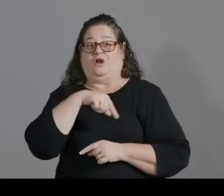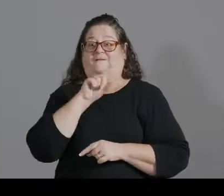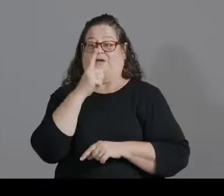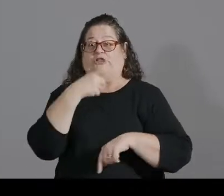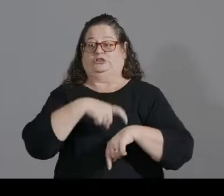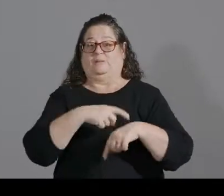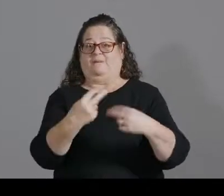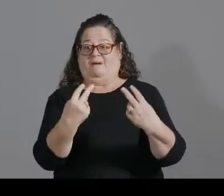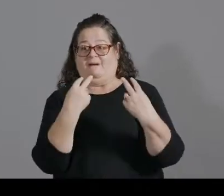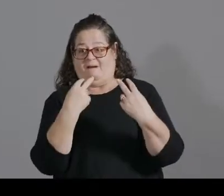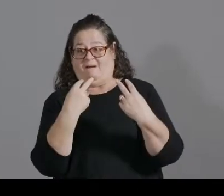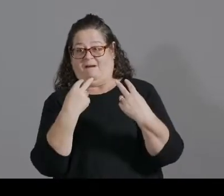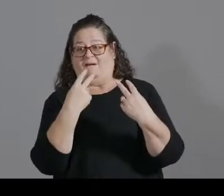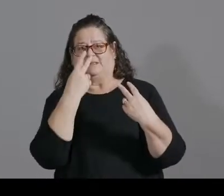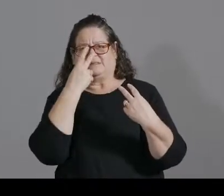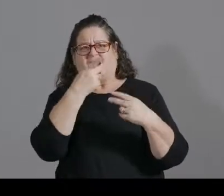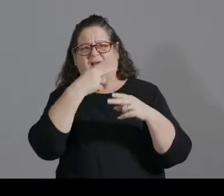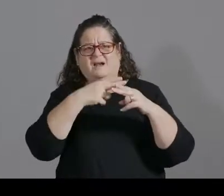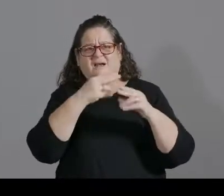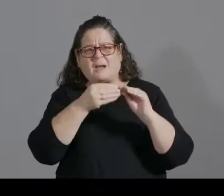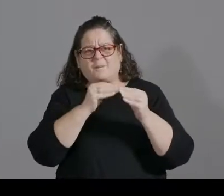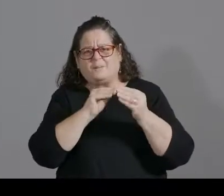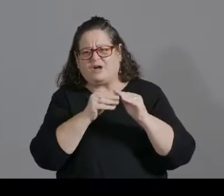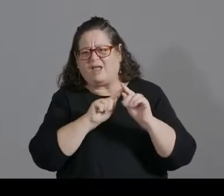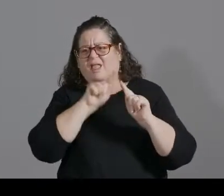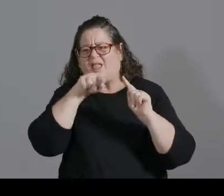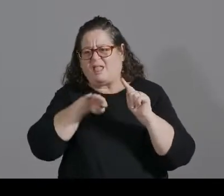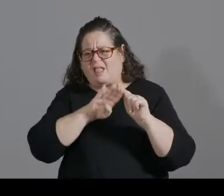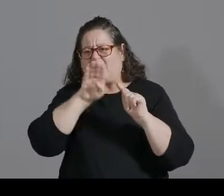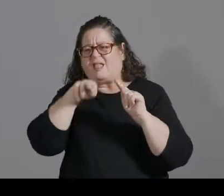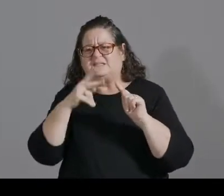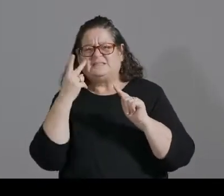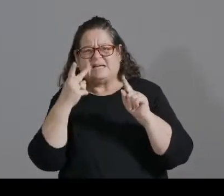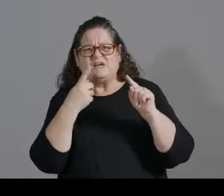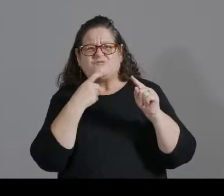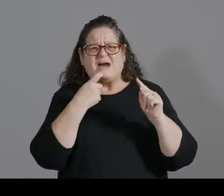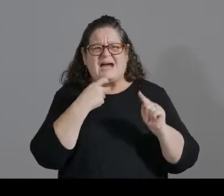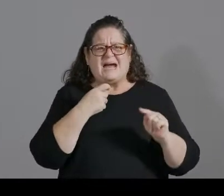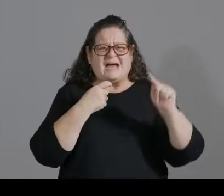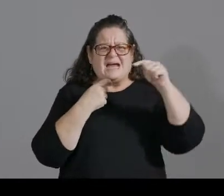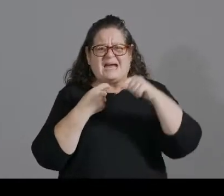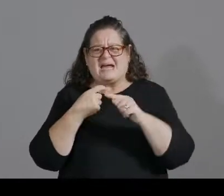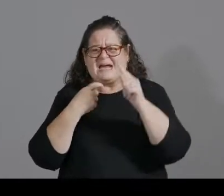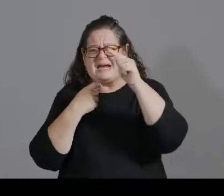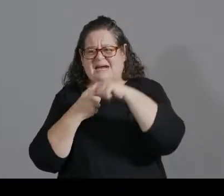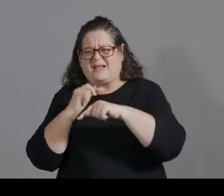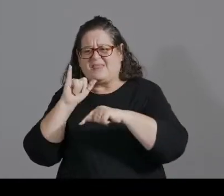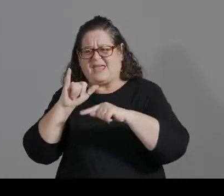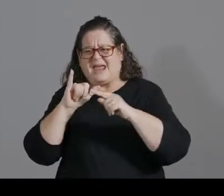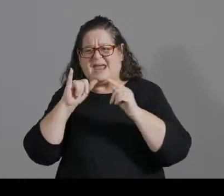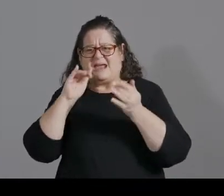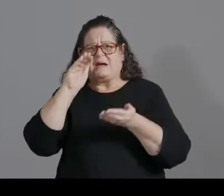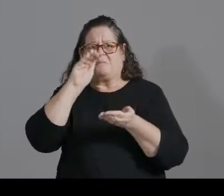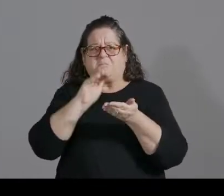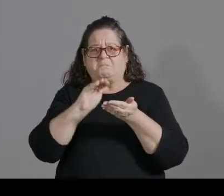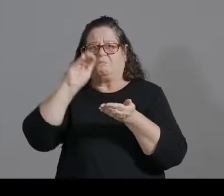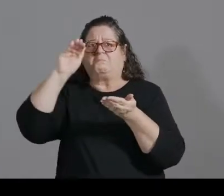mitigation strategies that are on the epi curve that are in red are mitigation strategies that are still in place